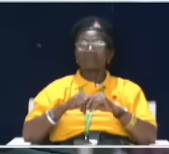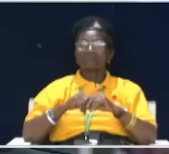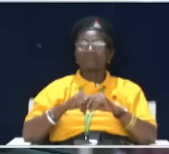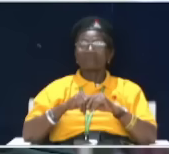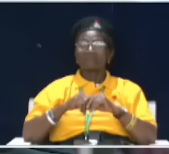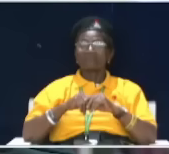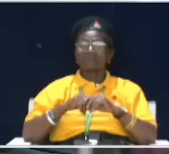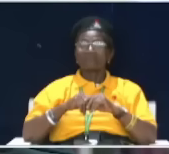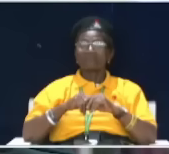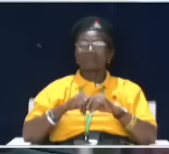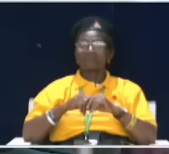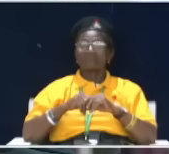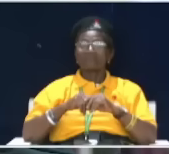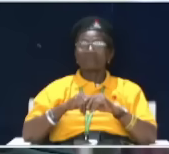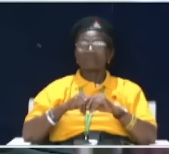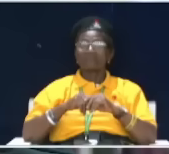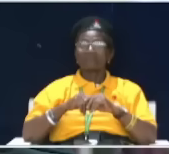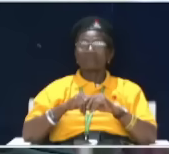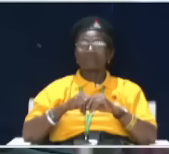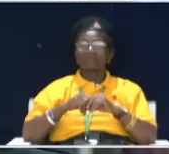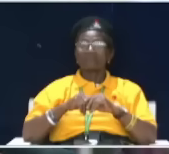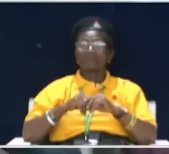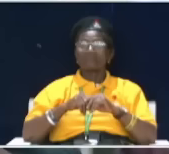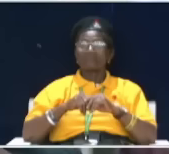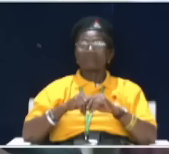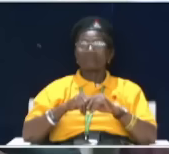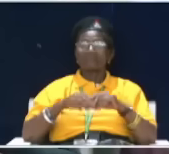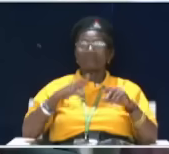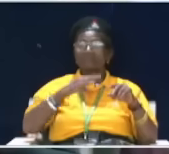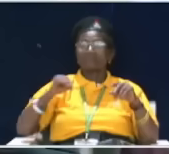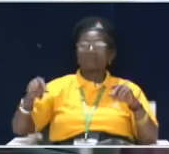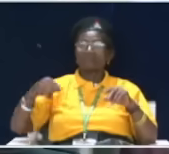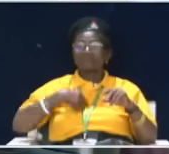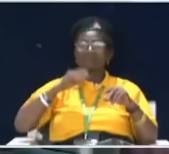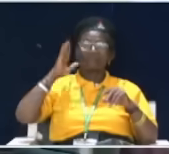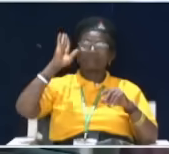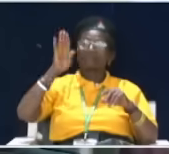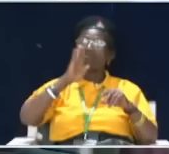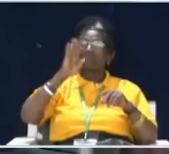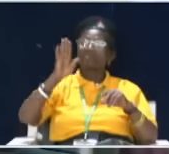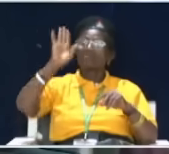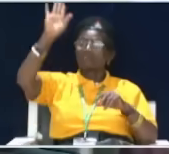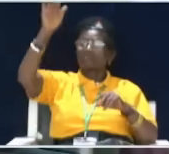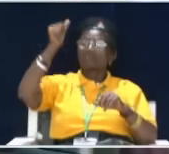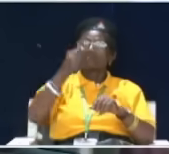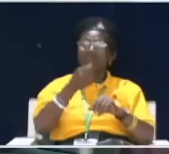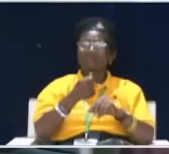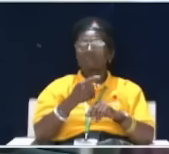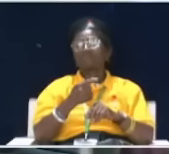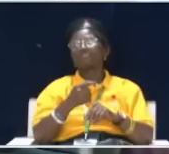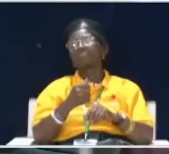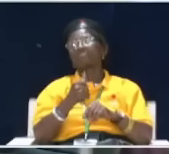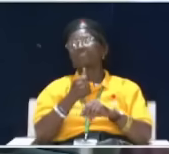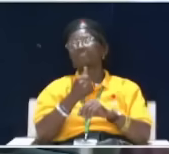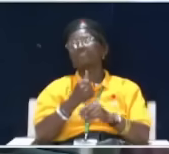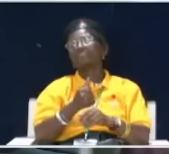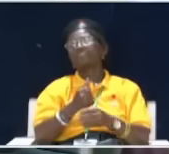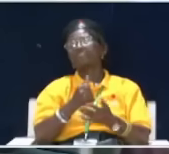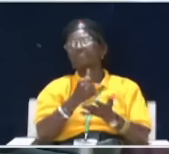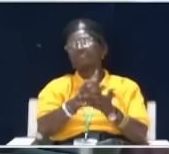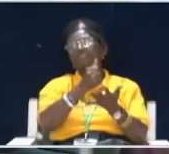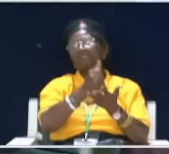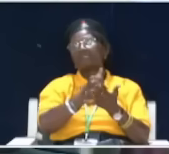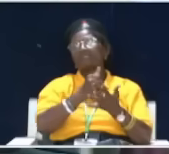n gbile. And I will be your treasurer. Ma si je akapo fun o.